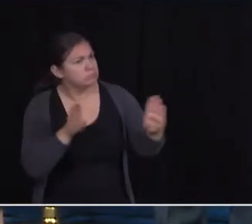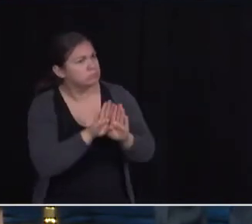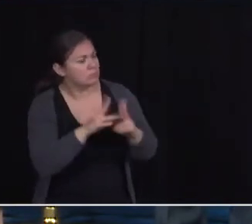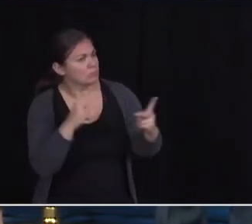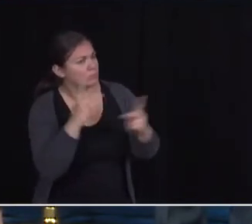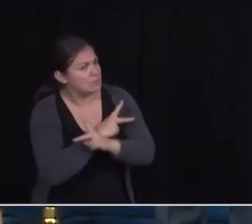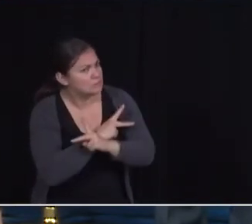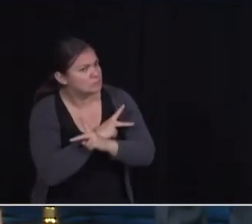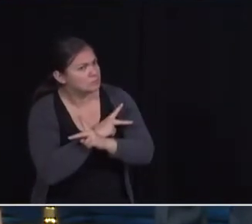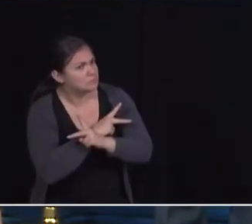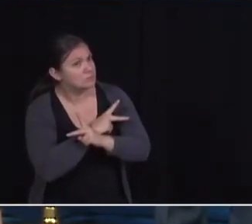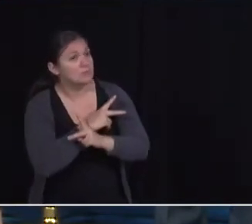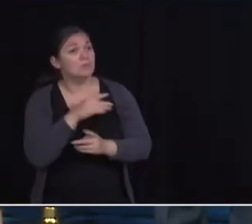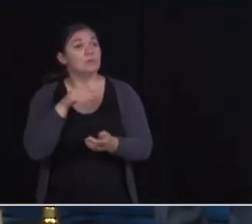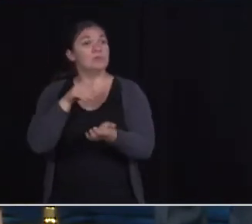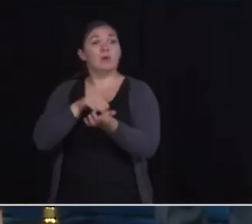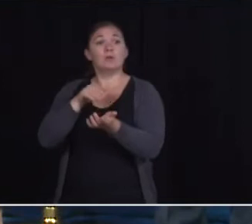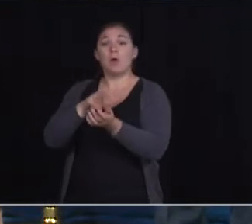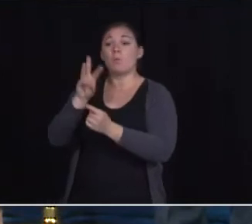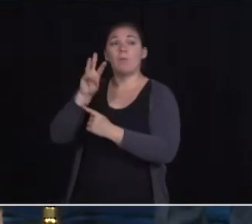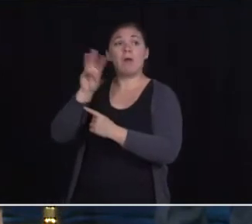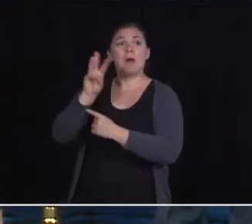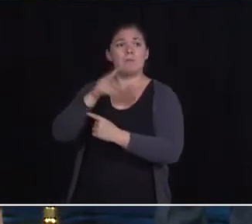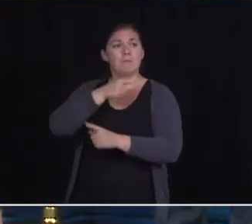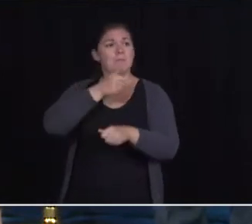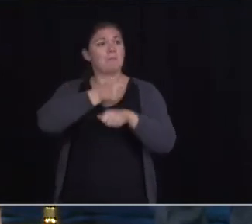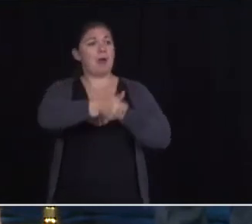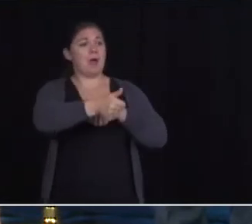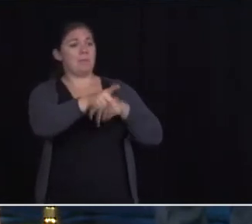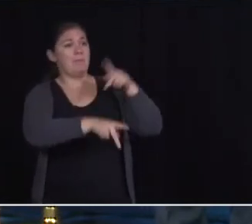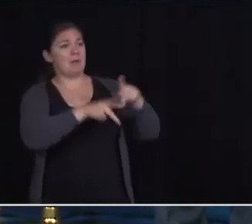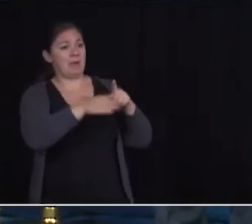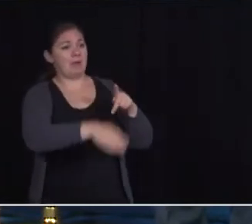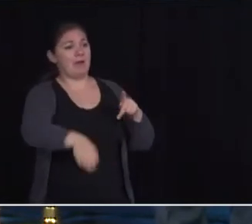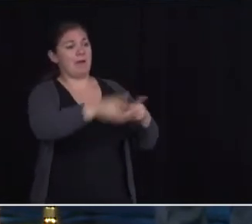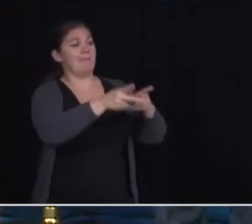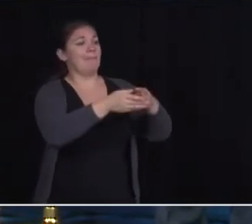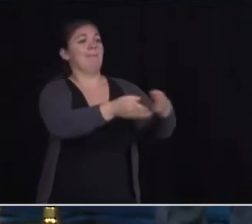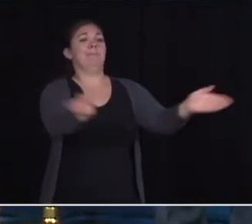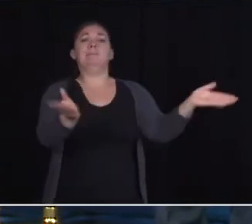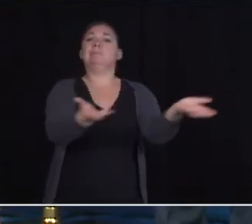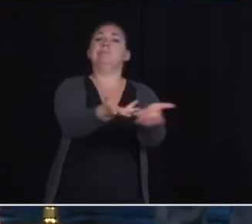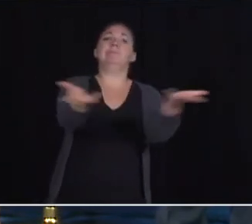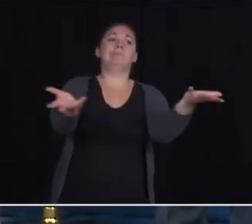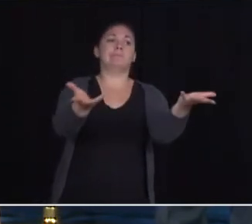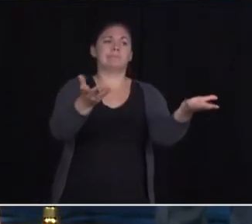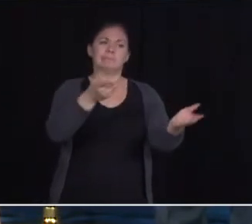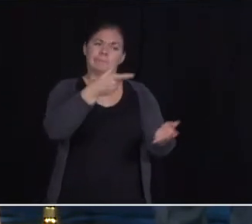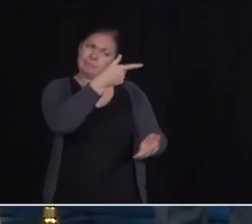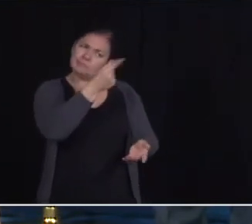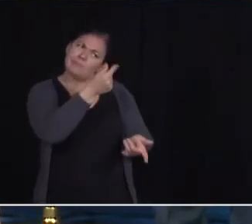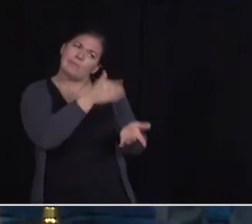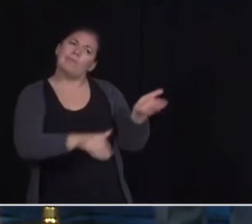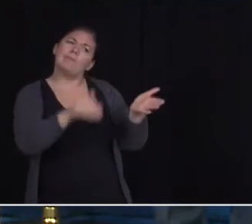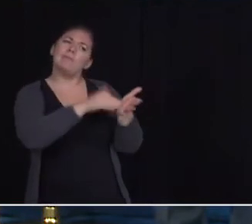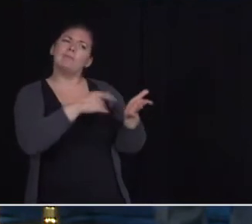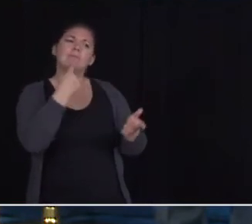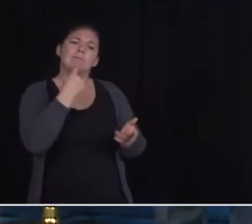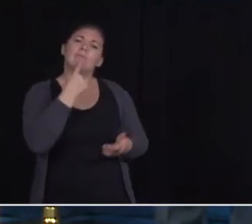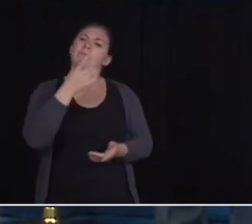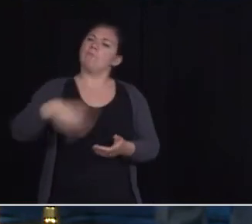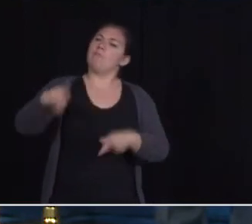public. You have said, however, that the vast majority of people in this province are doing a good job. Is this completely the public's